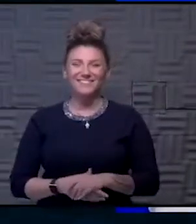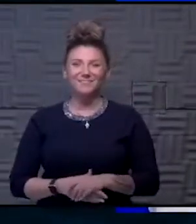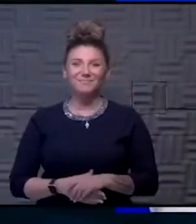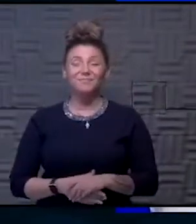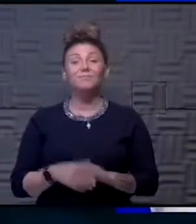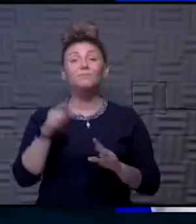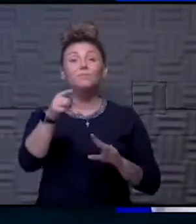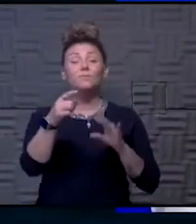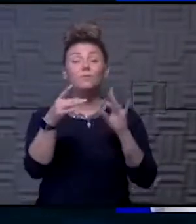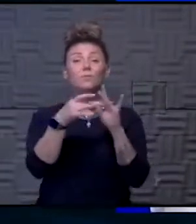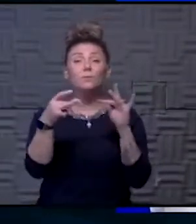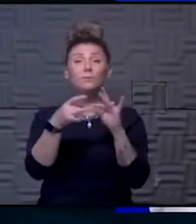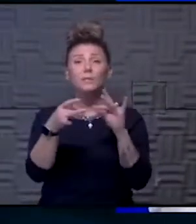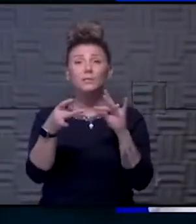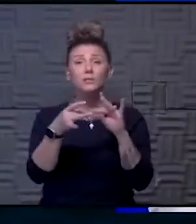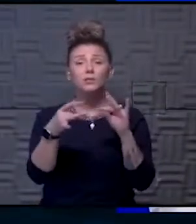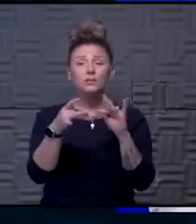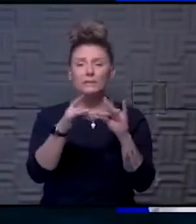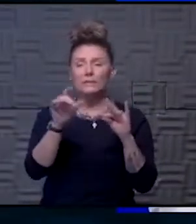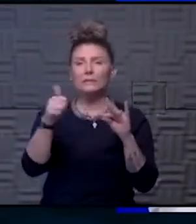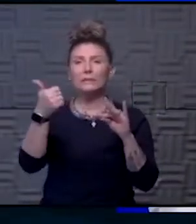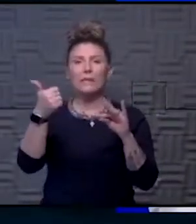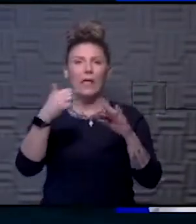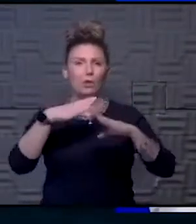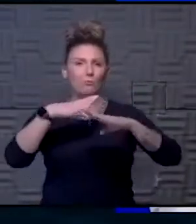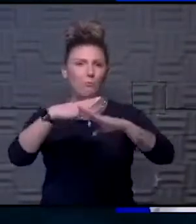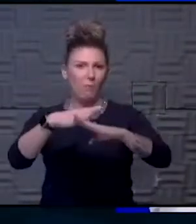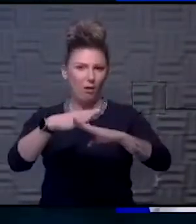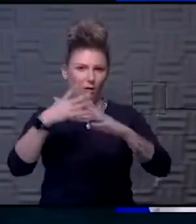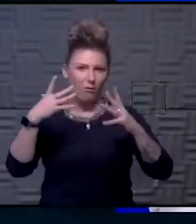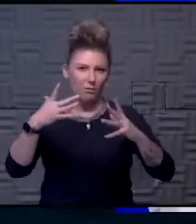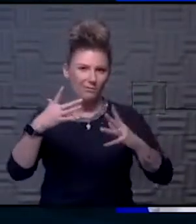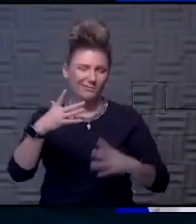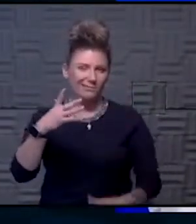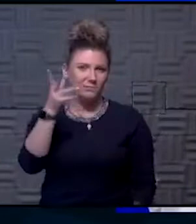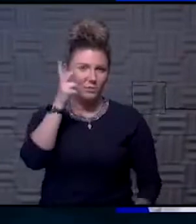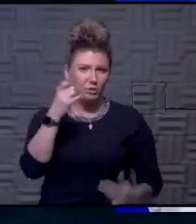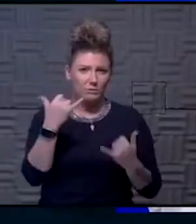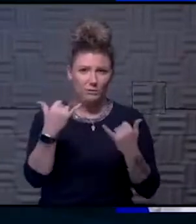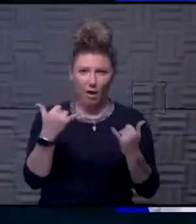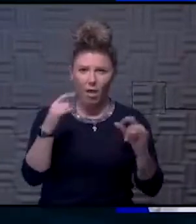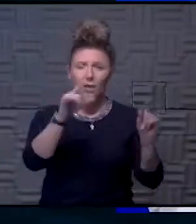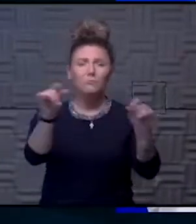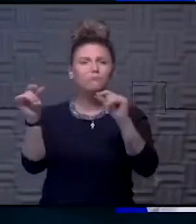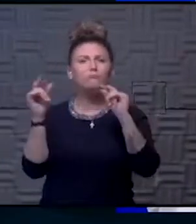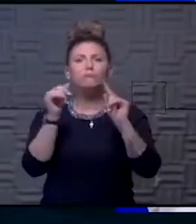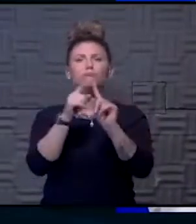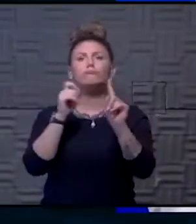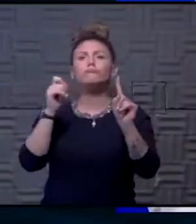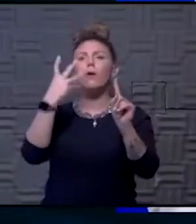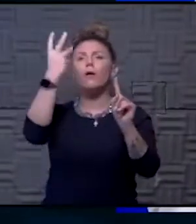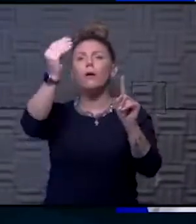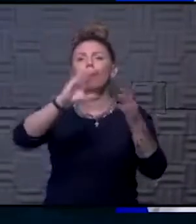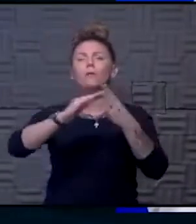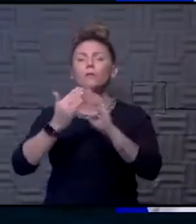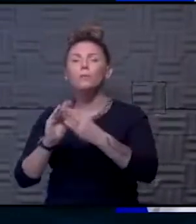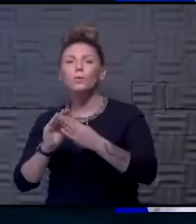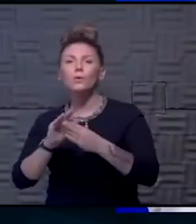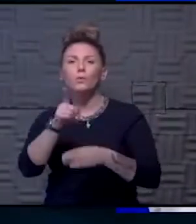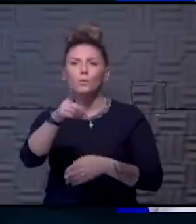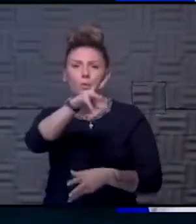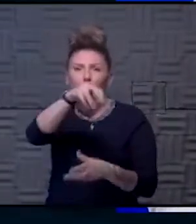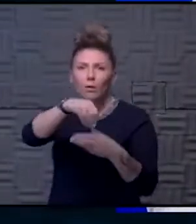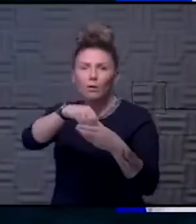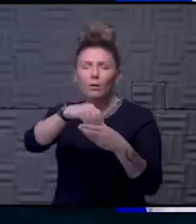You mentioned some of the other barriers that you're hearing now from the communities that you're engaging with